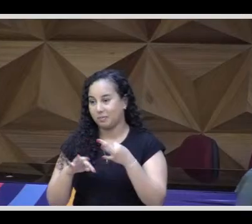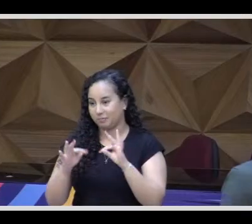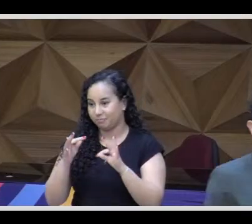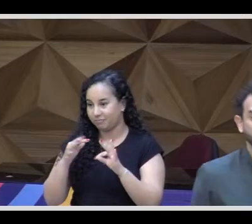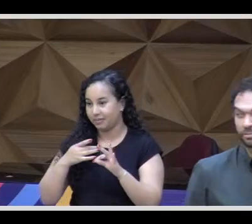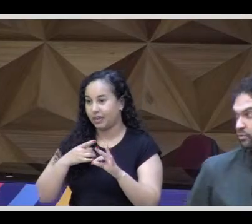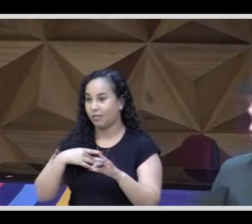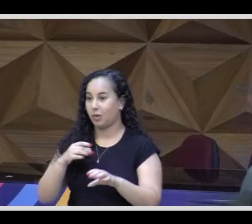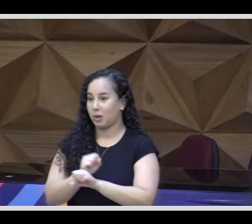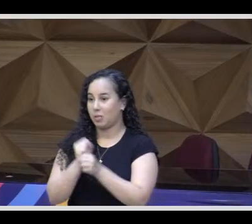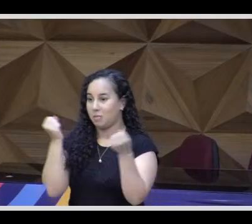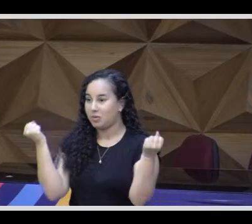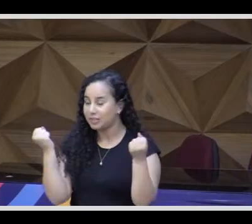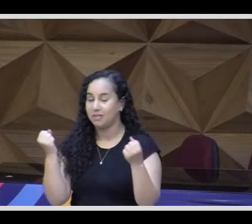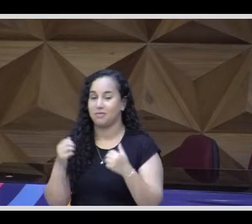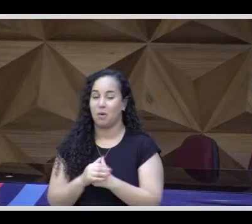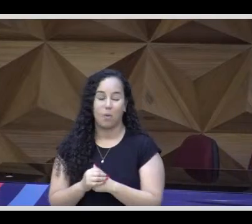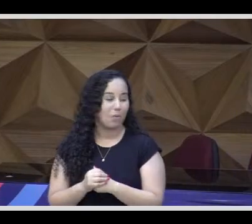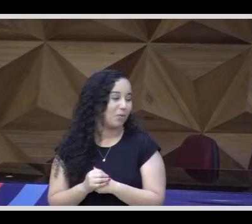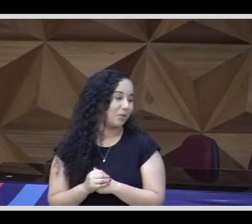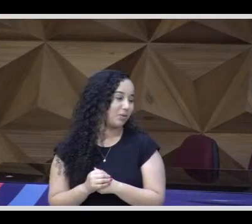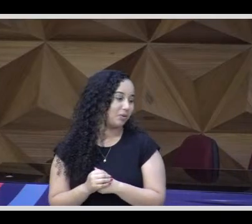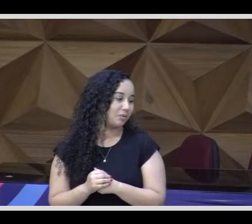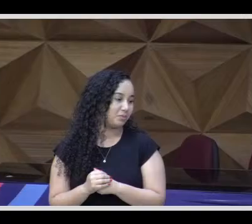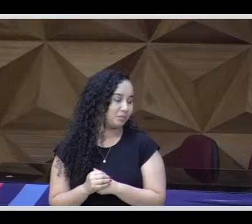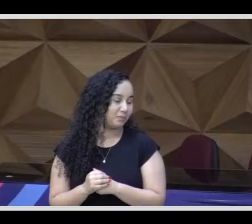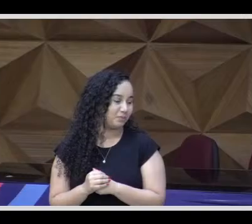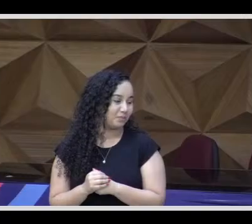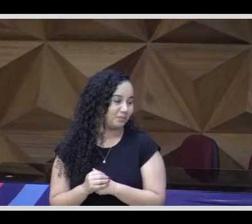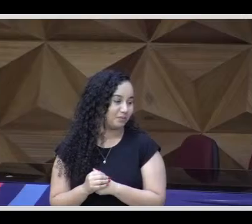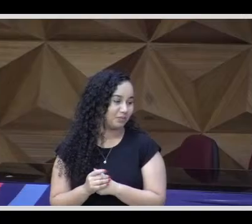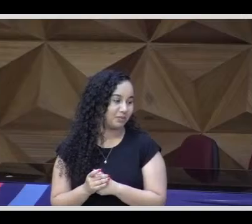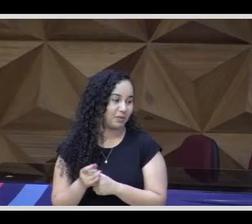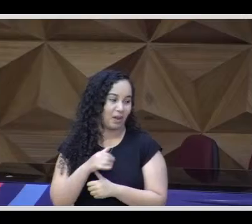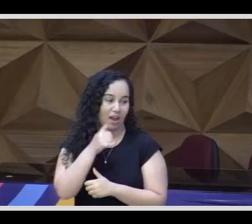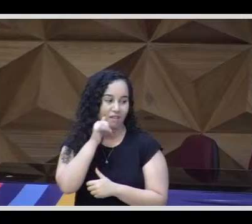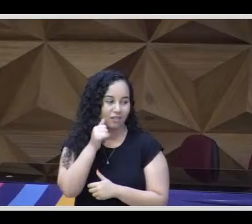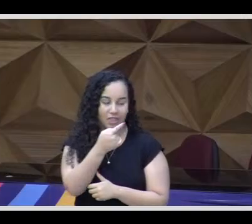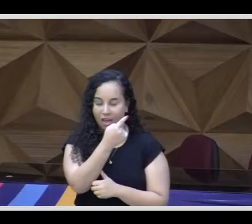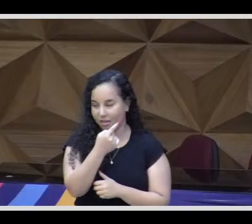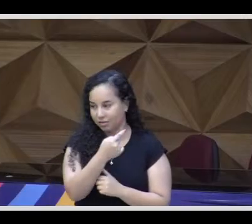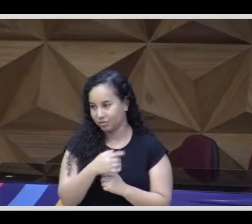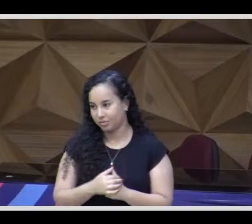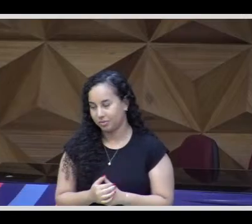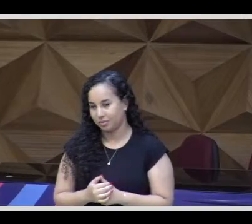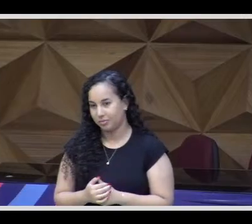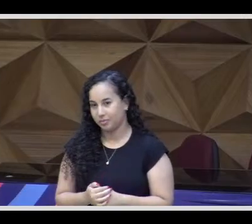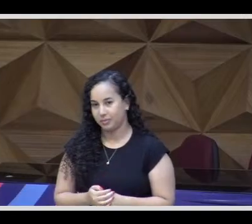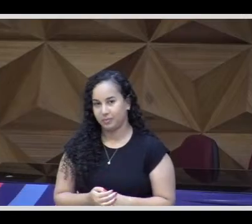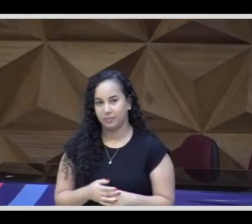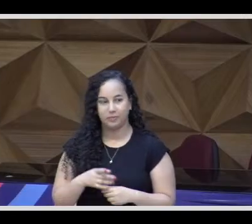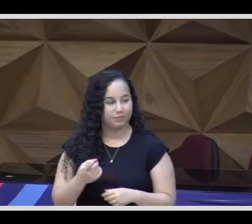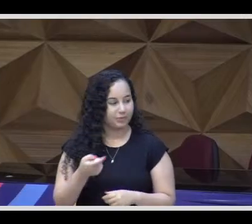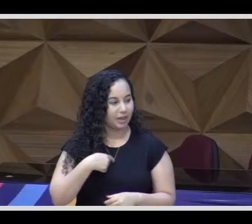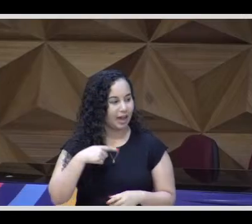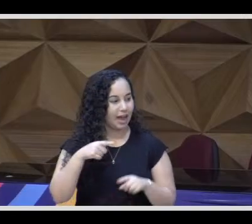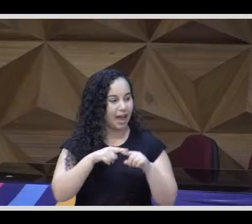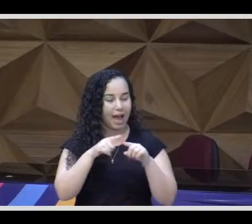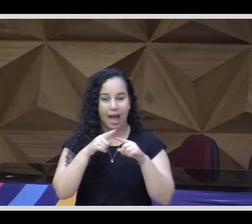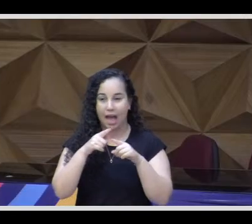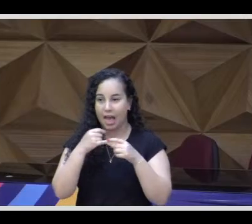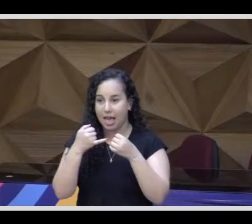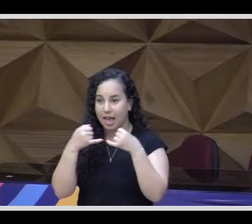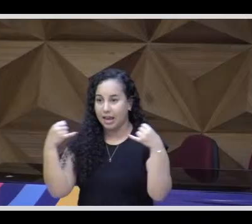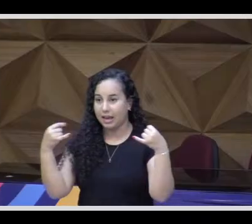was impossible to avoid the evidence, right? The black line you're seeing there